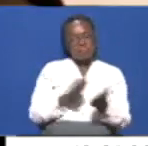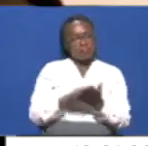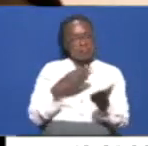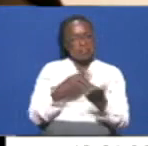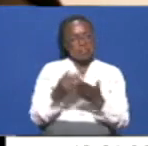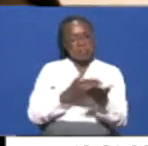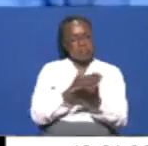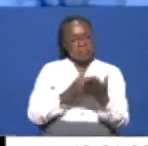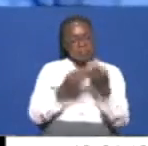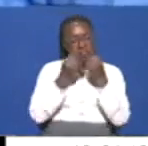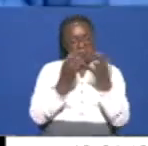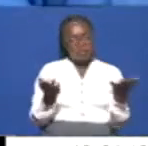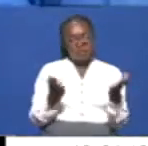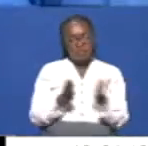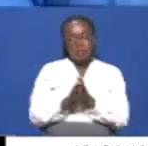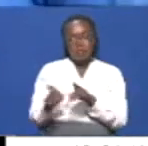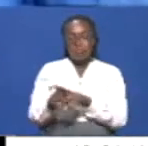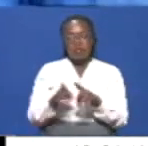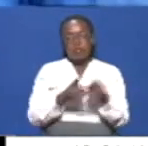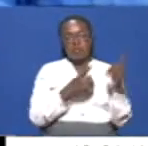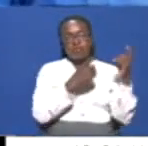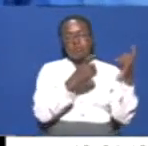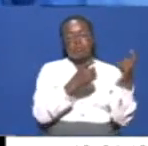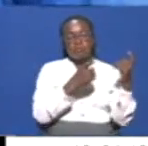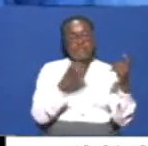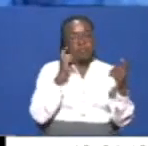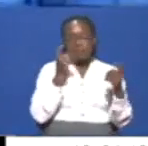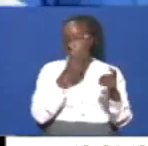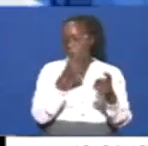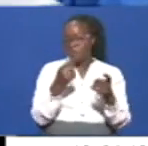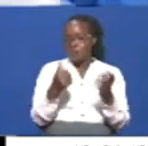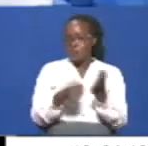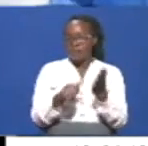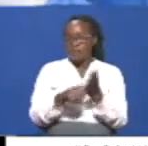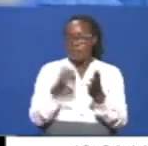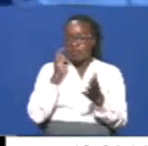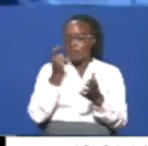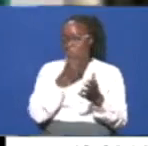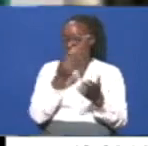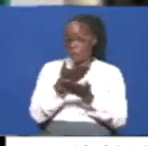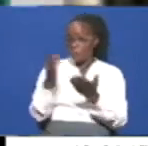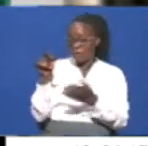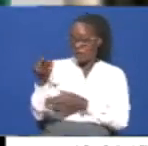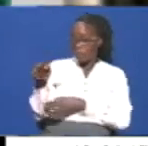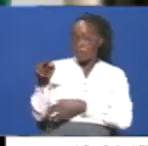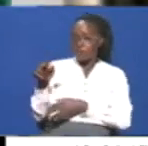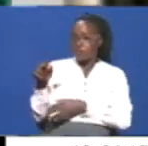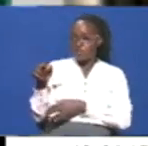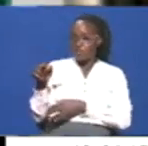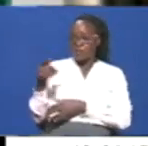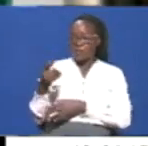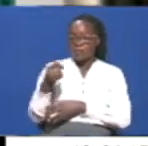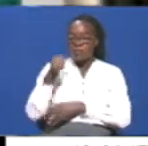upasuaji. Kulingana na wataalamu wa macho, shida nyingi za macho miongoni wa wakazi wa eneo hilo zimechangiwa na umri